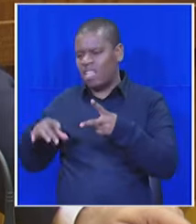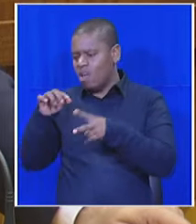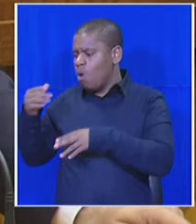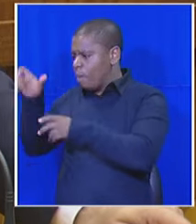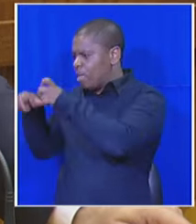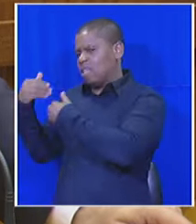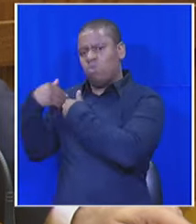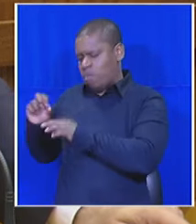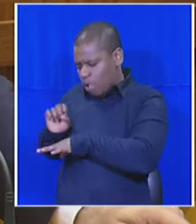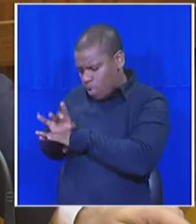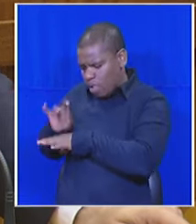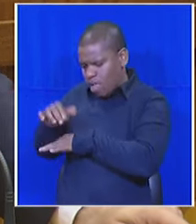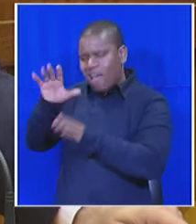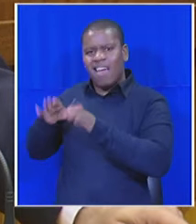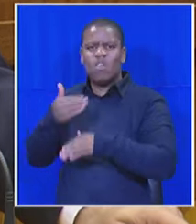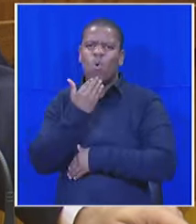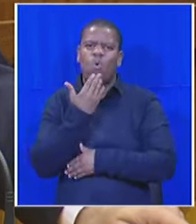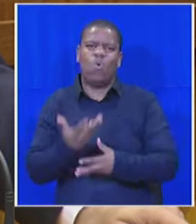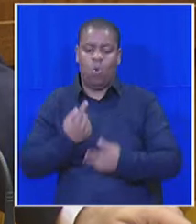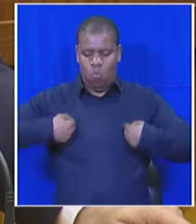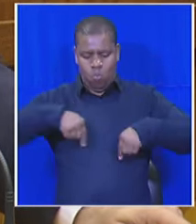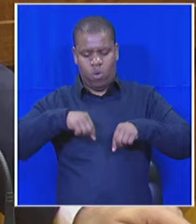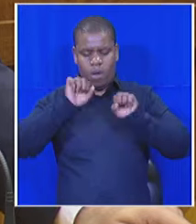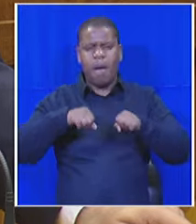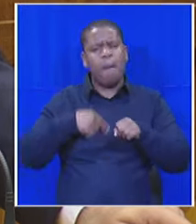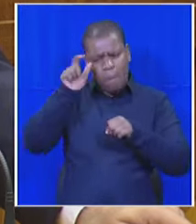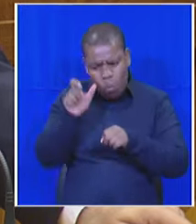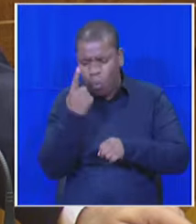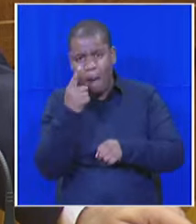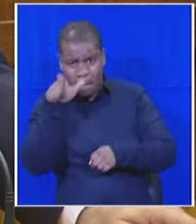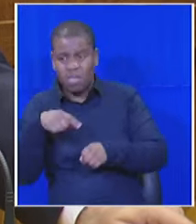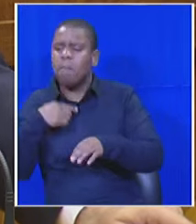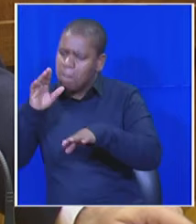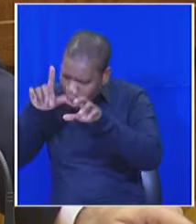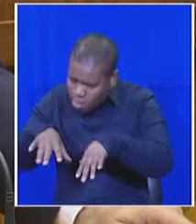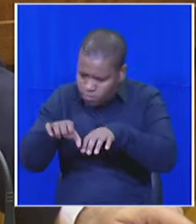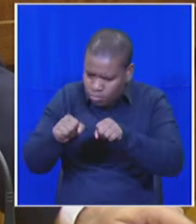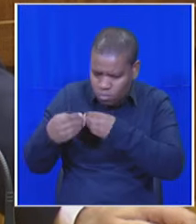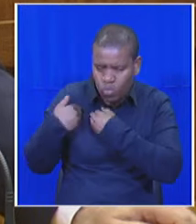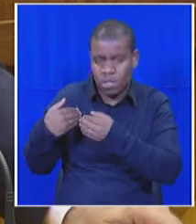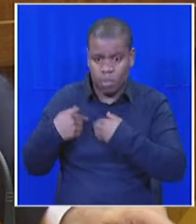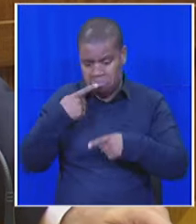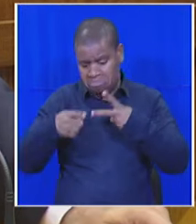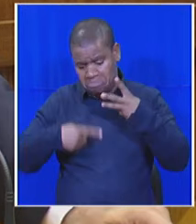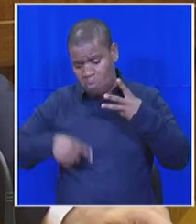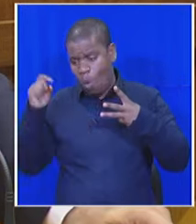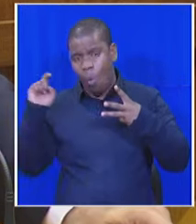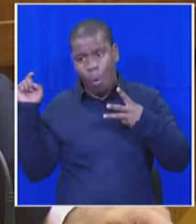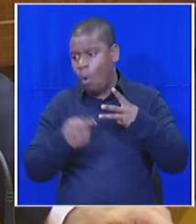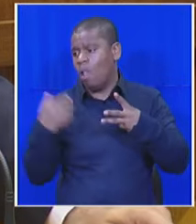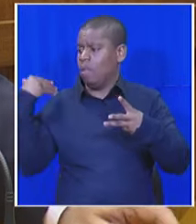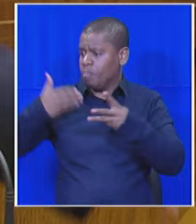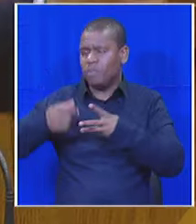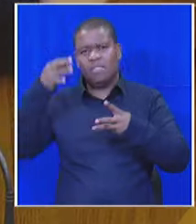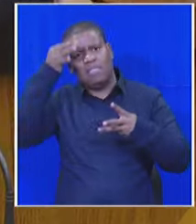responsibility? Unfortunately, Leader of Government Business, somebody has to take responsibility in terms of those decisions that were taken. In the